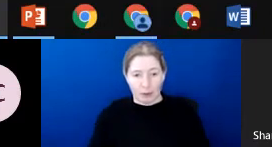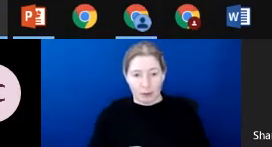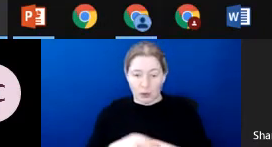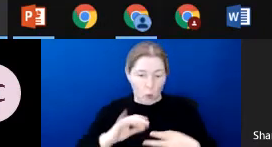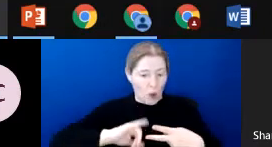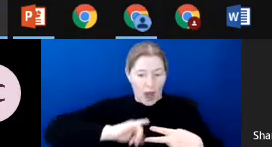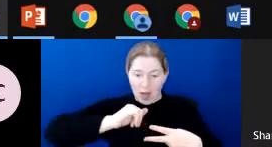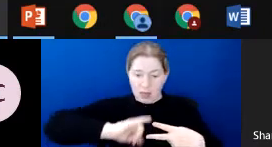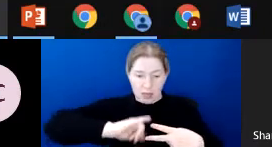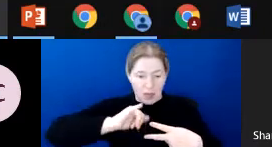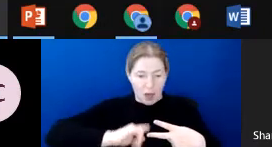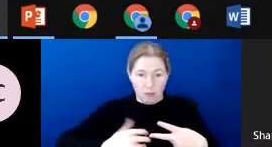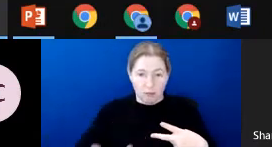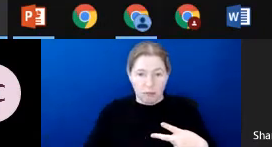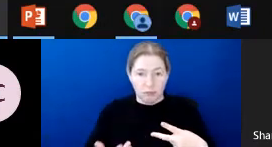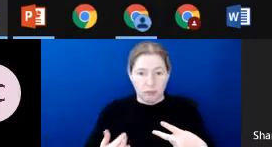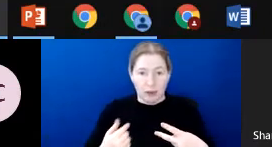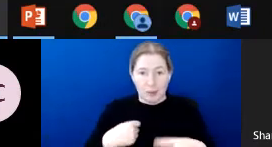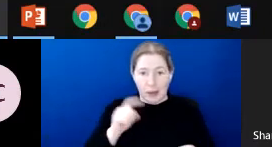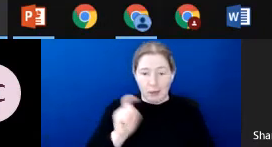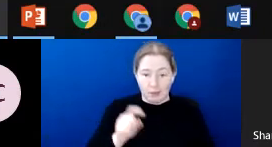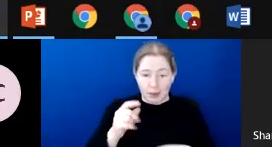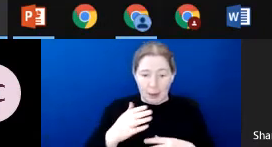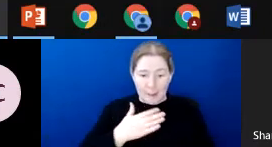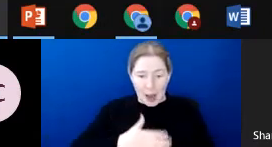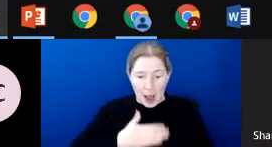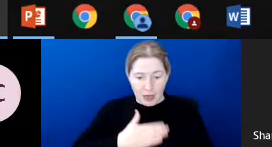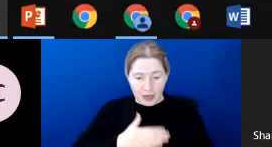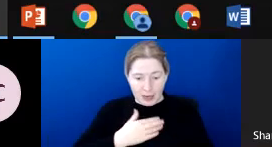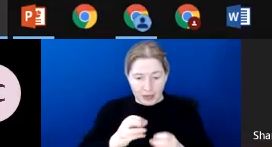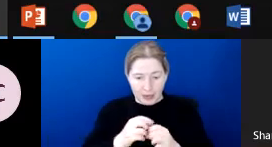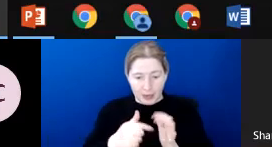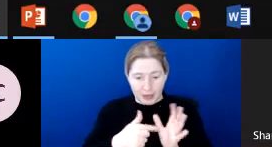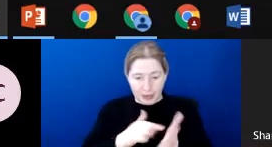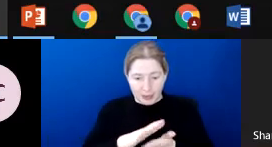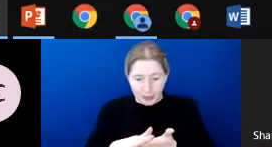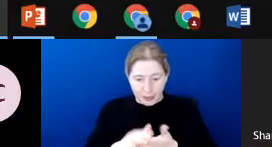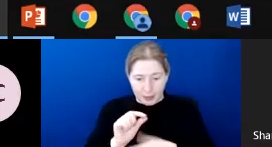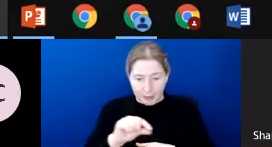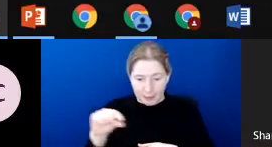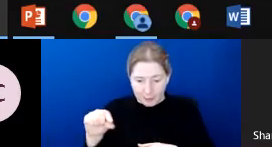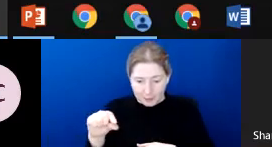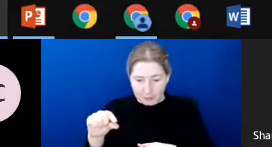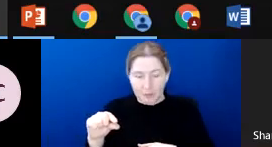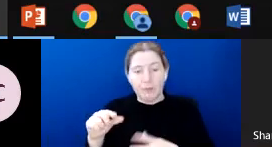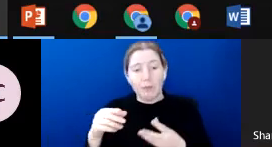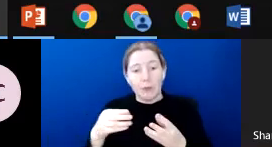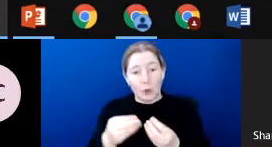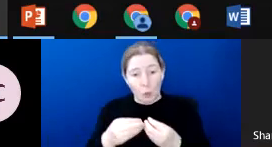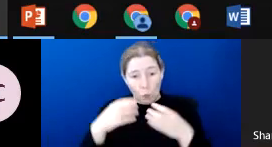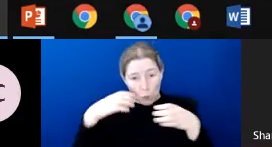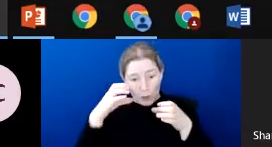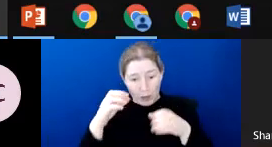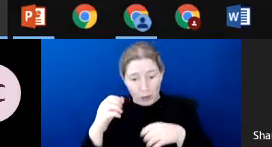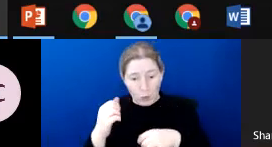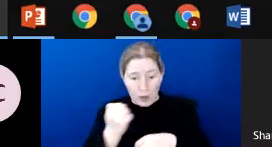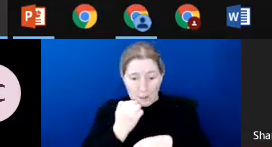So I'll take a trip to Bath, and as with Google Maps, you have